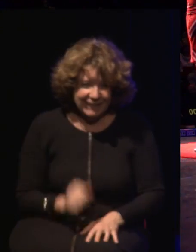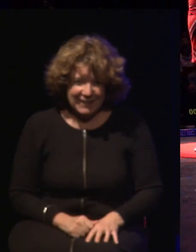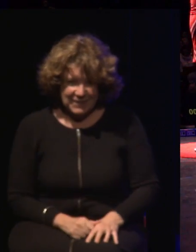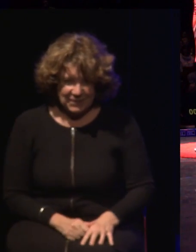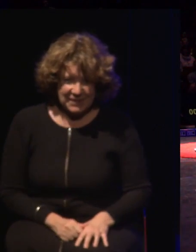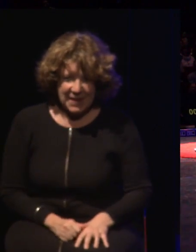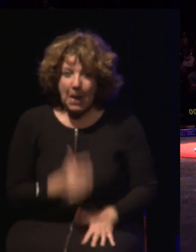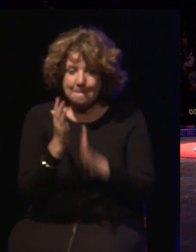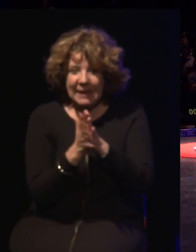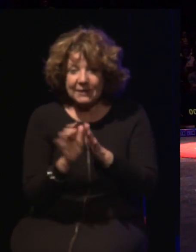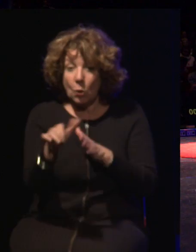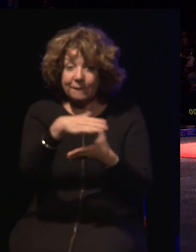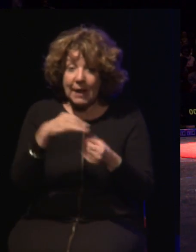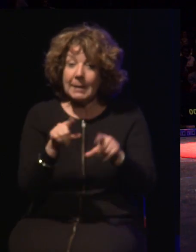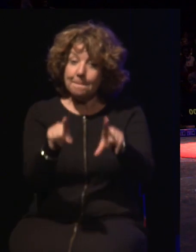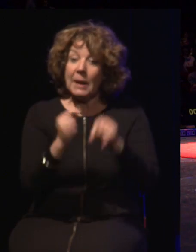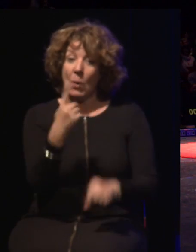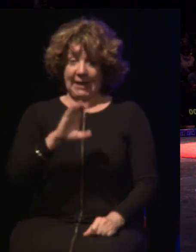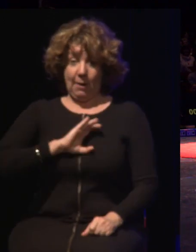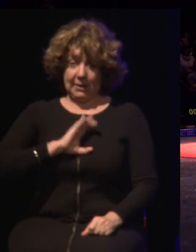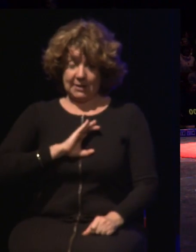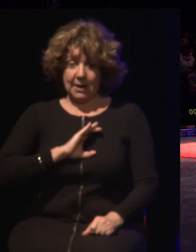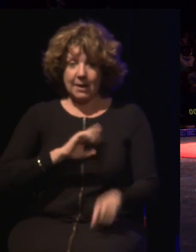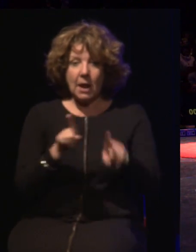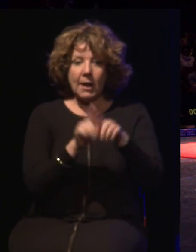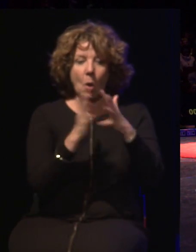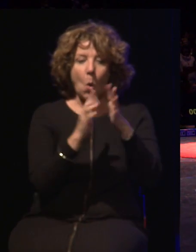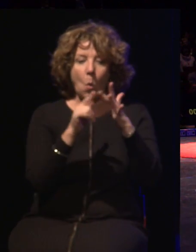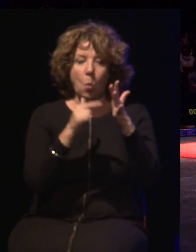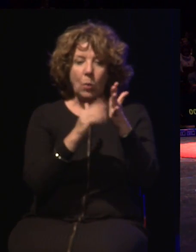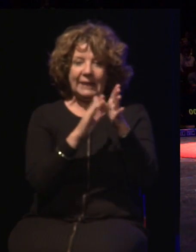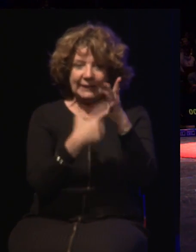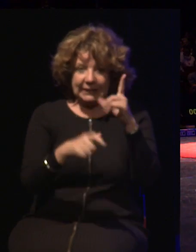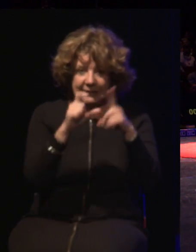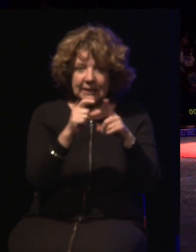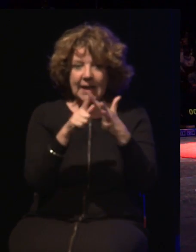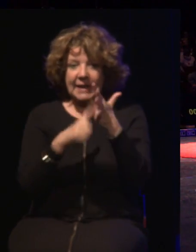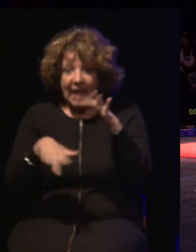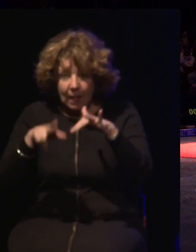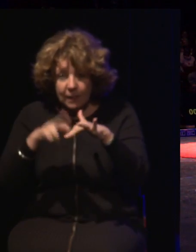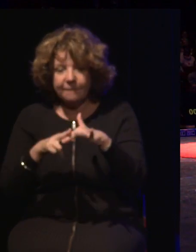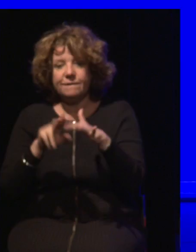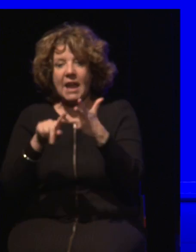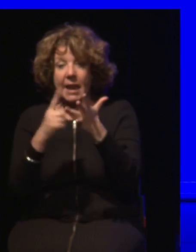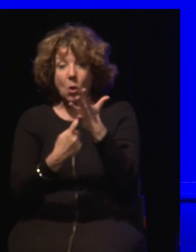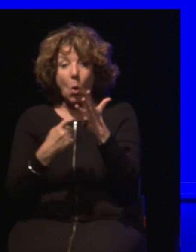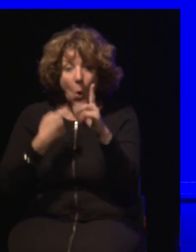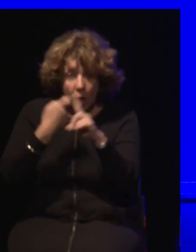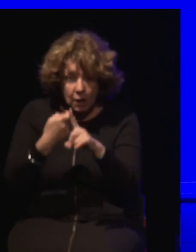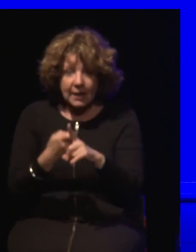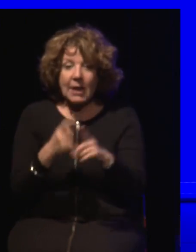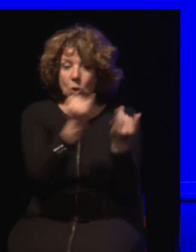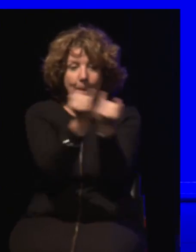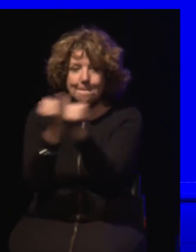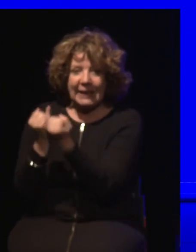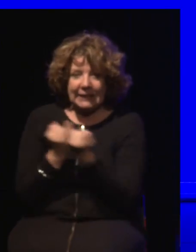The members of your household choose a character: a wizard, an elf, an orc, and you compete against each other